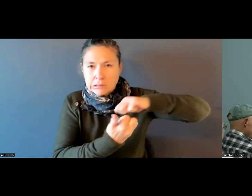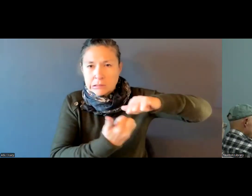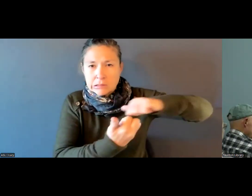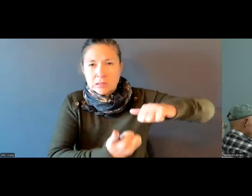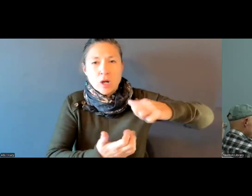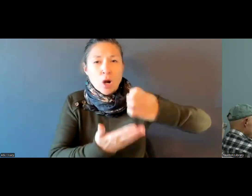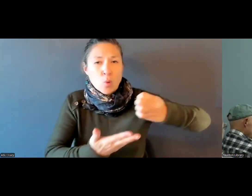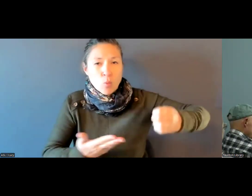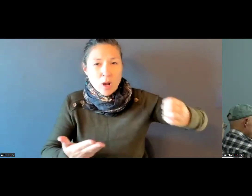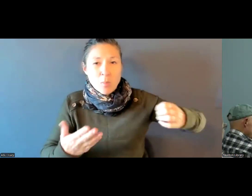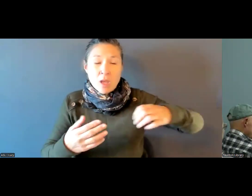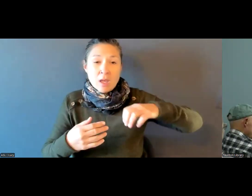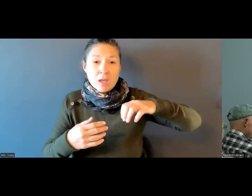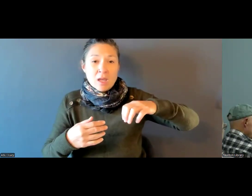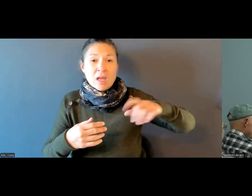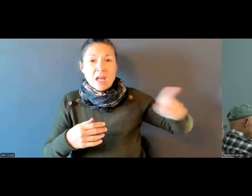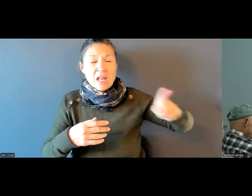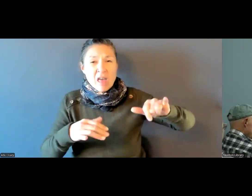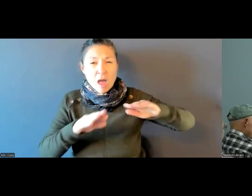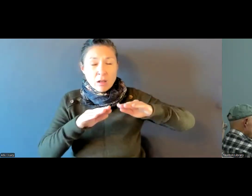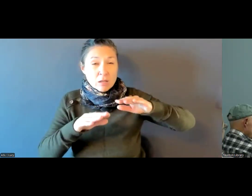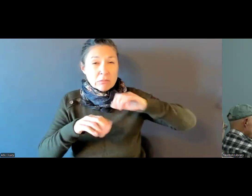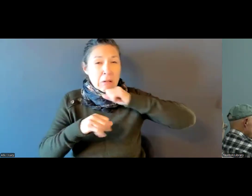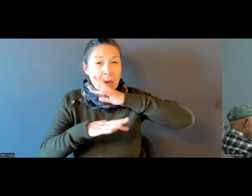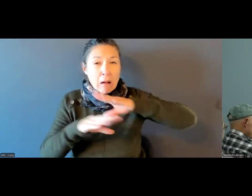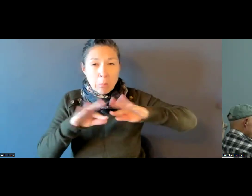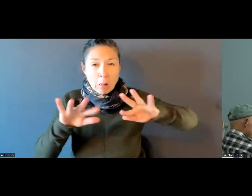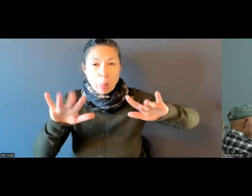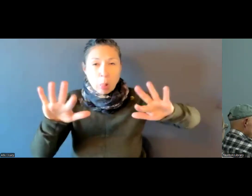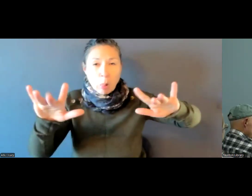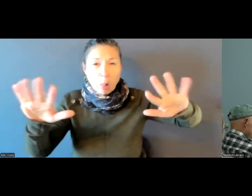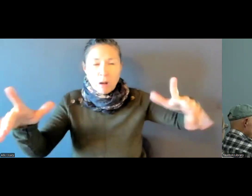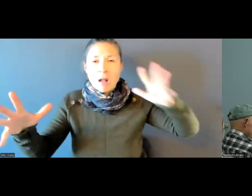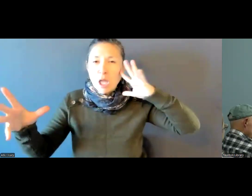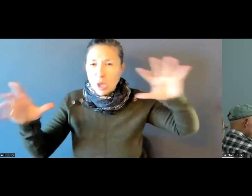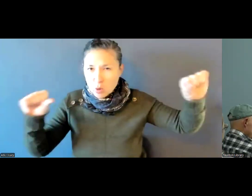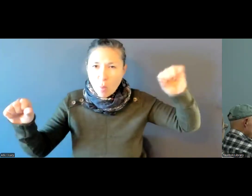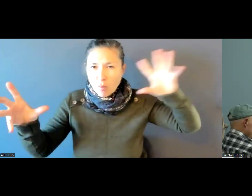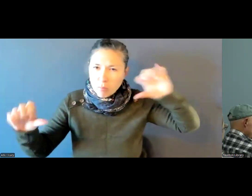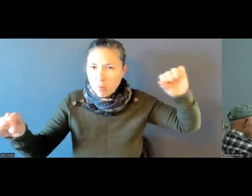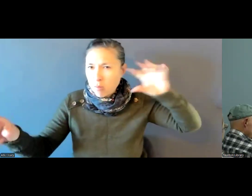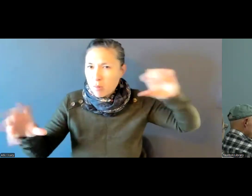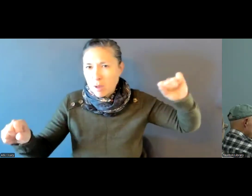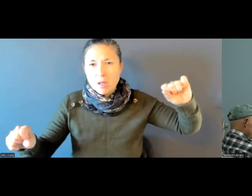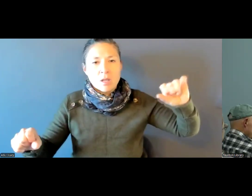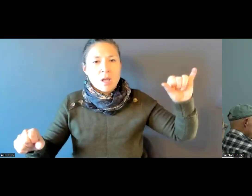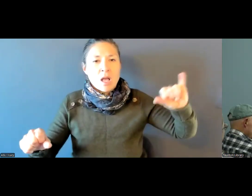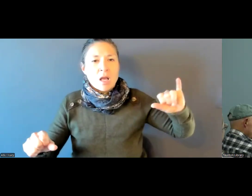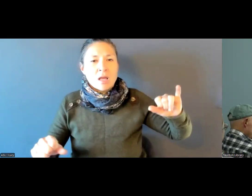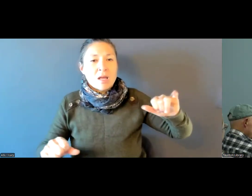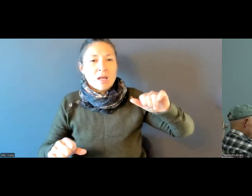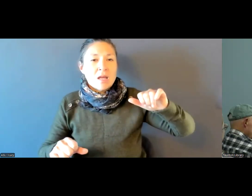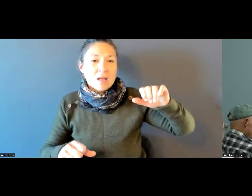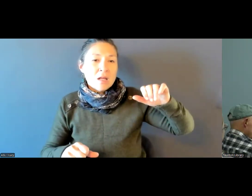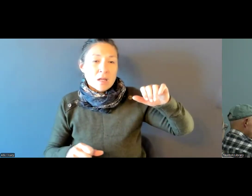an creator of dust, but constant noise and vibrations. In 2014, he sold it to G. Lopes, who expanded by